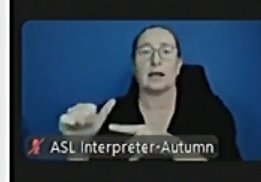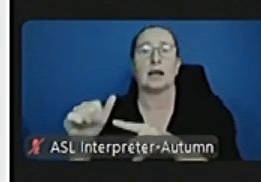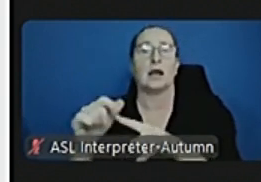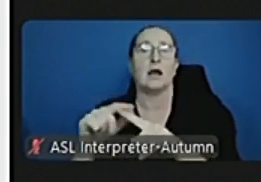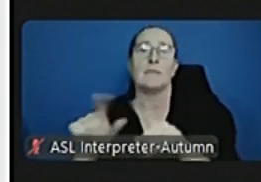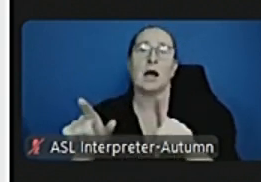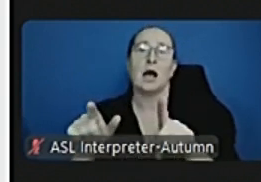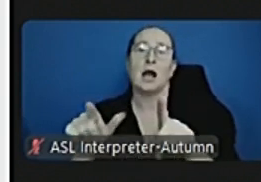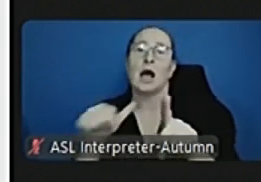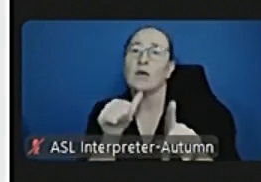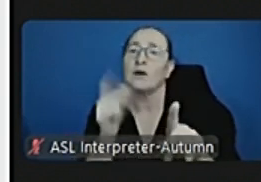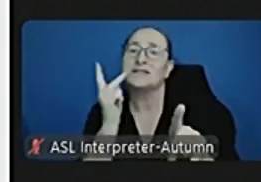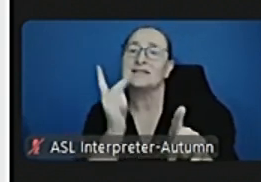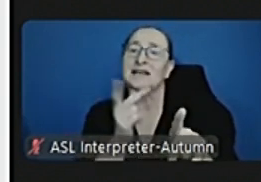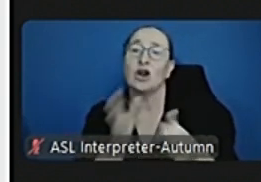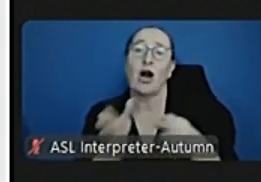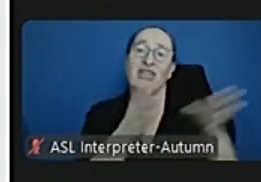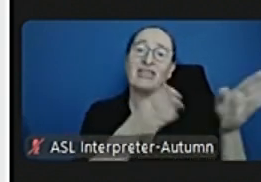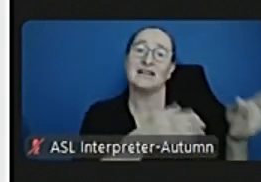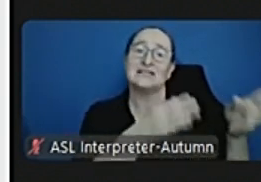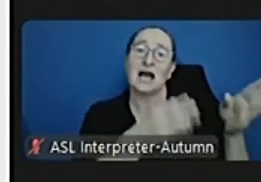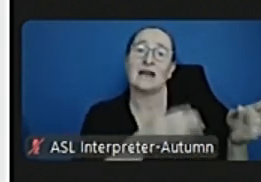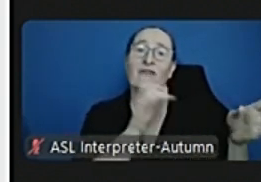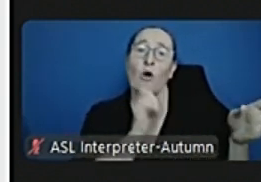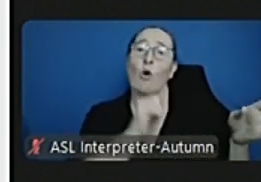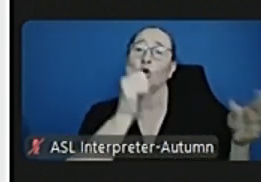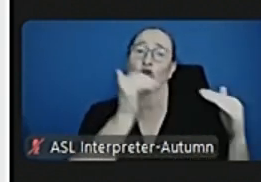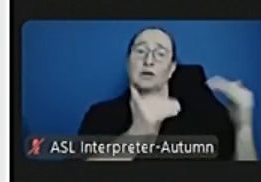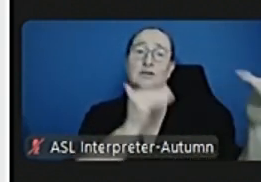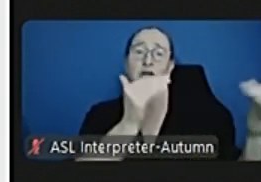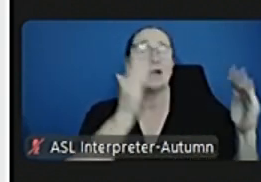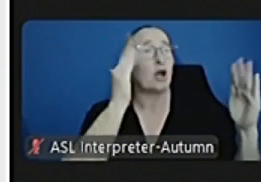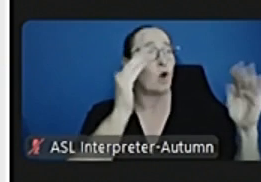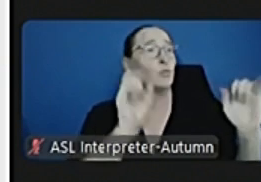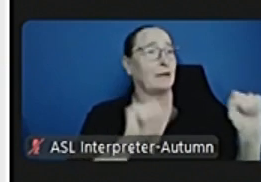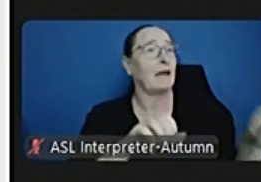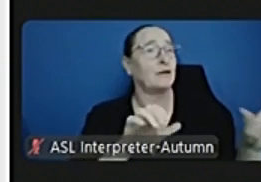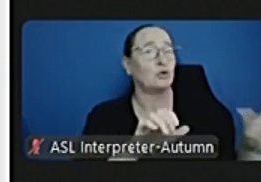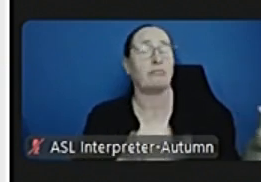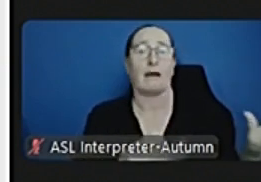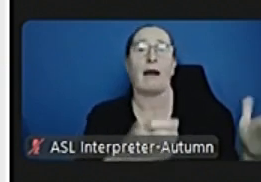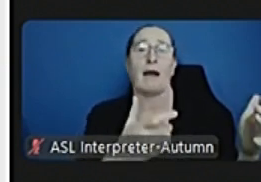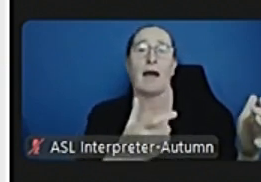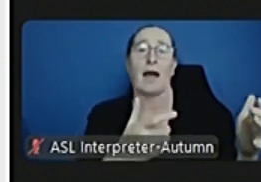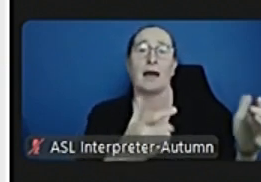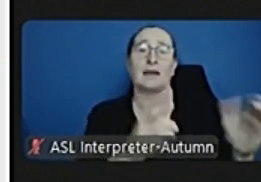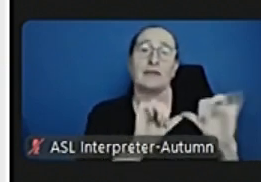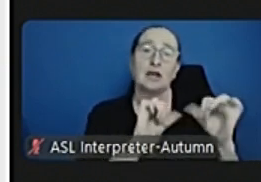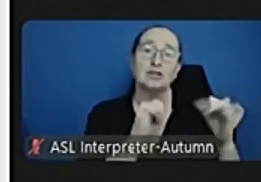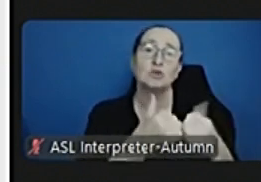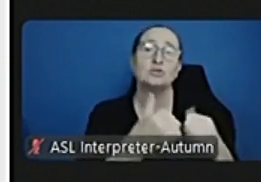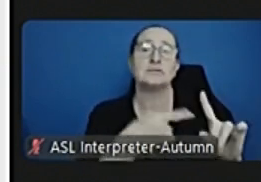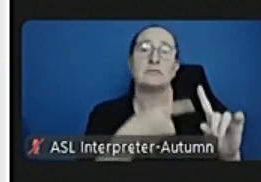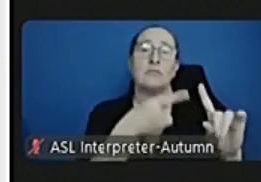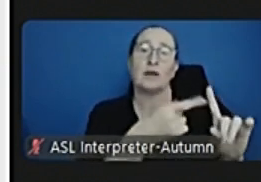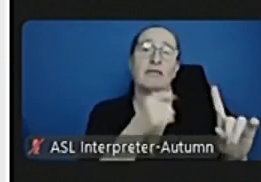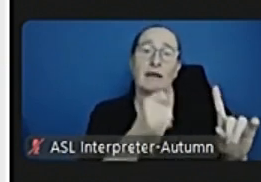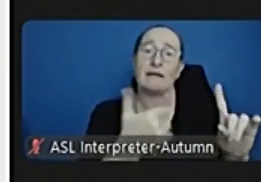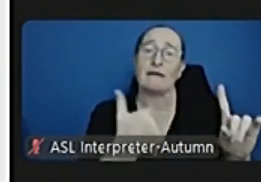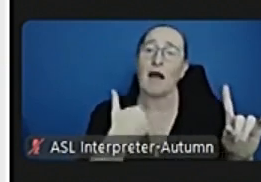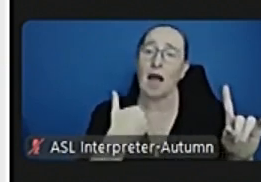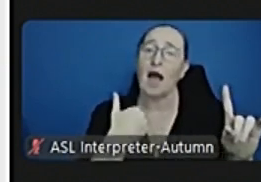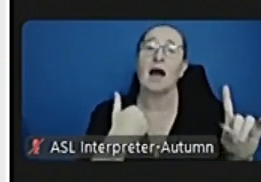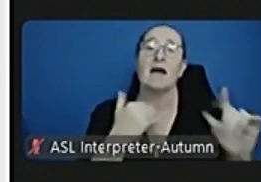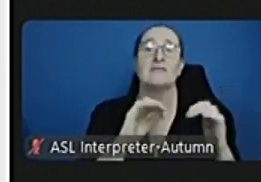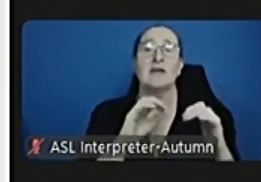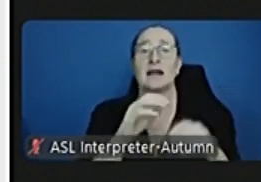wasn't seeing that on the side of our older adults, and I hope that we can do that. The association pointed out that they certainly have a way for caregivers